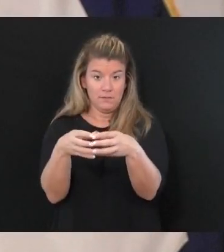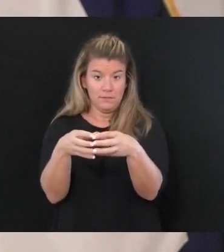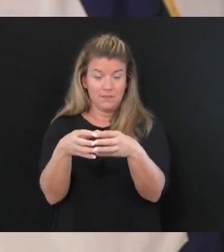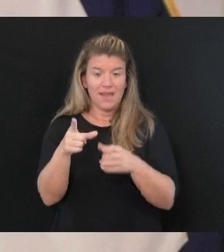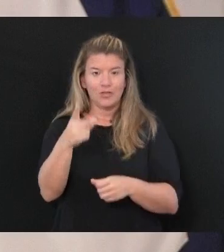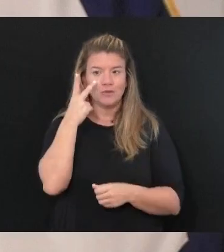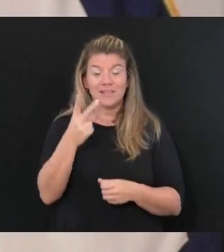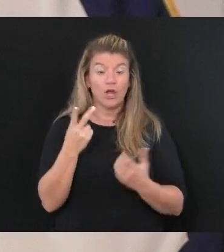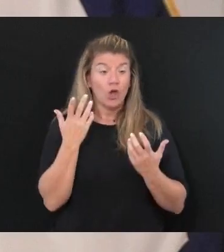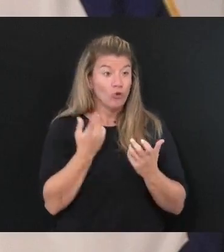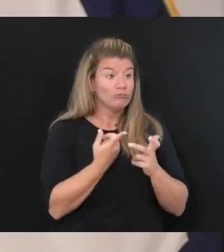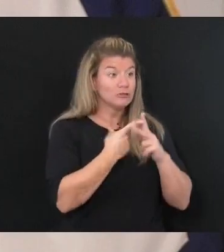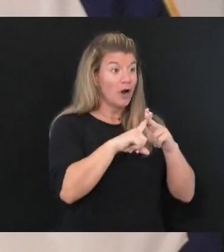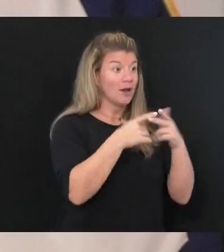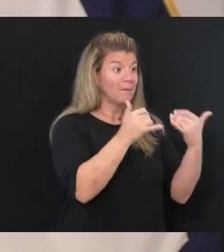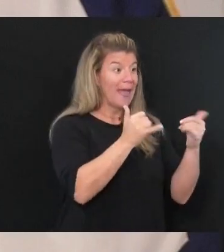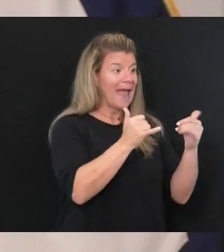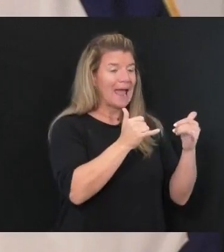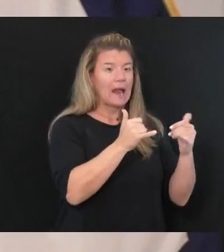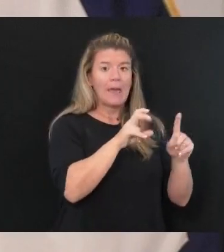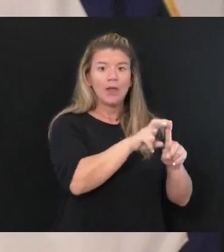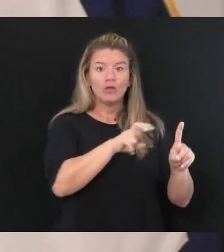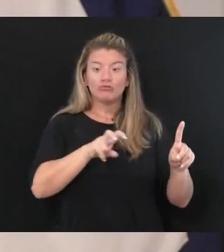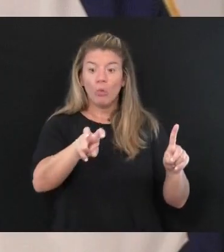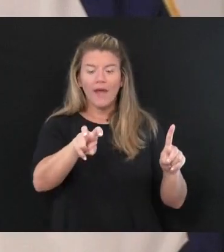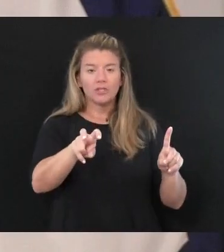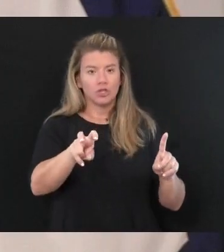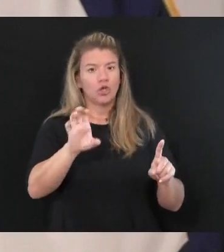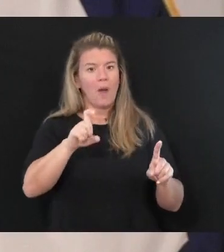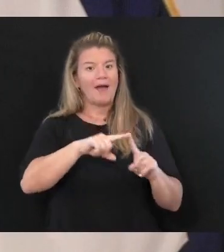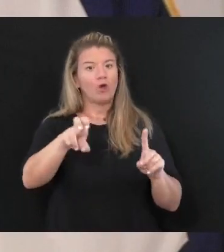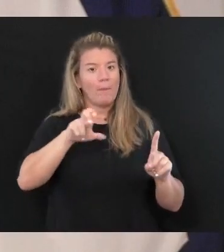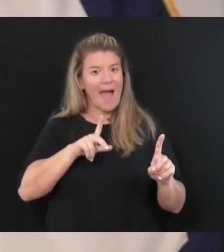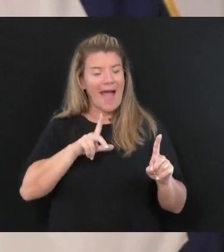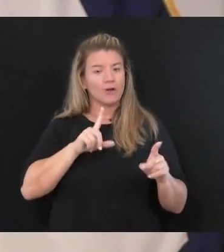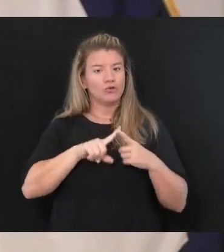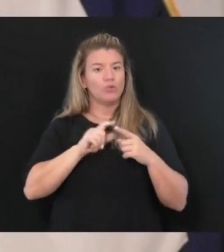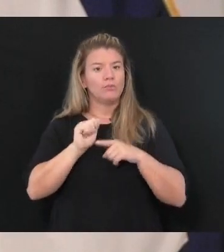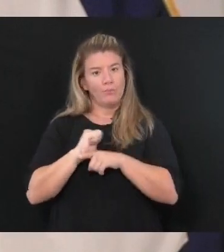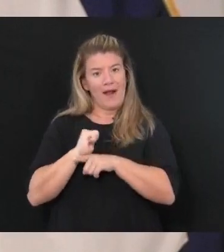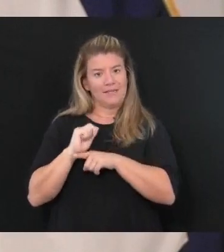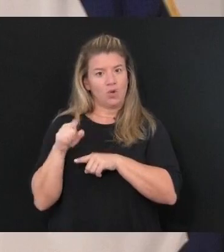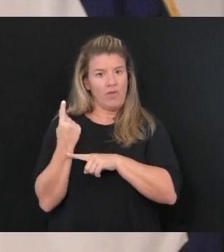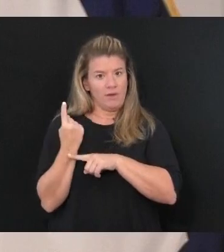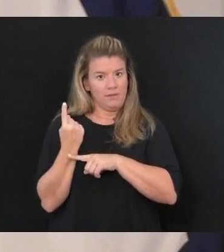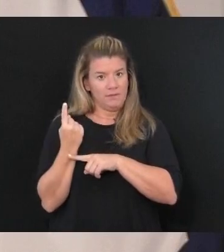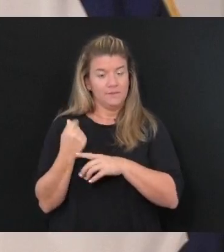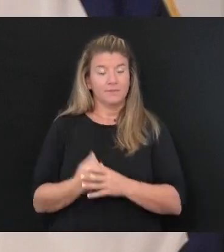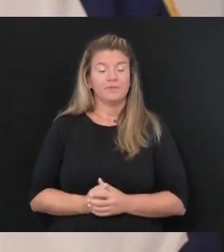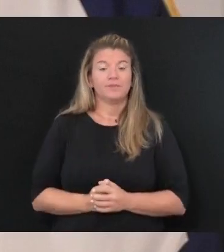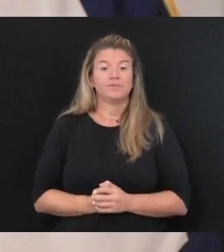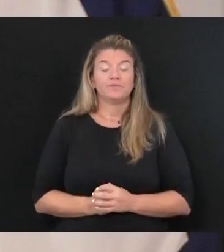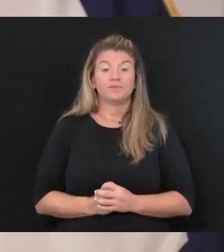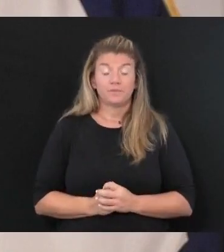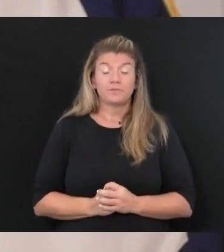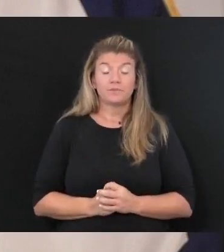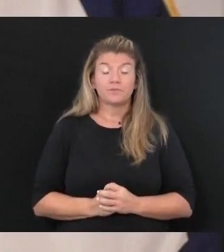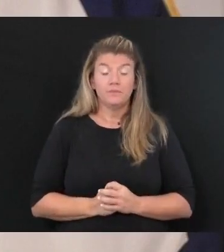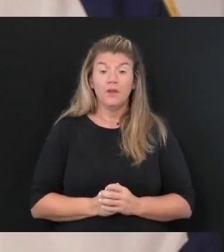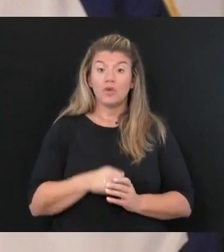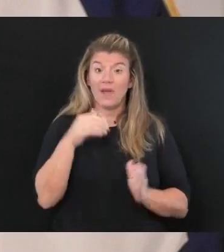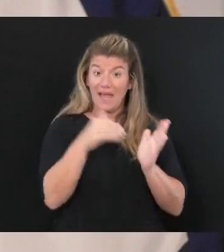season goes on. Now, so If you are yellow or